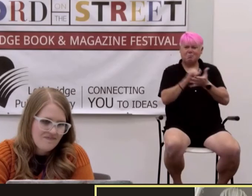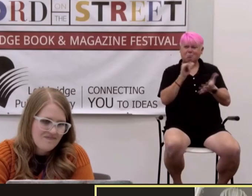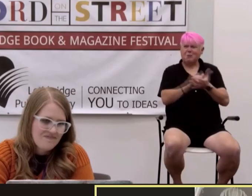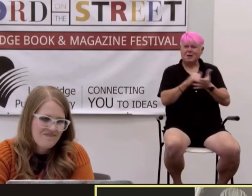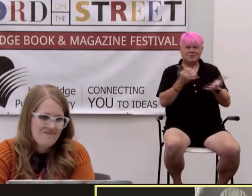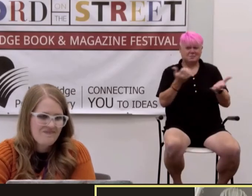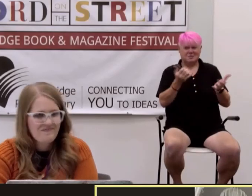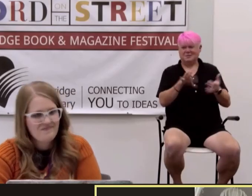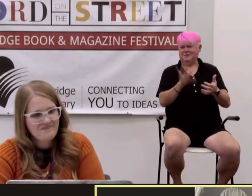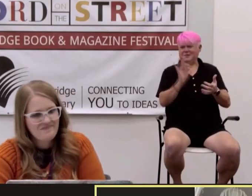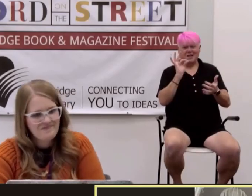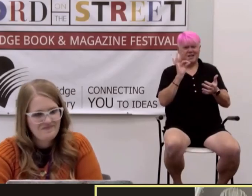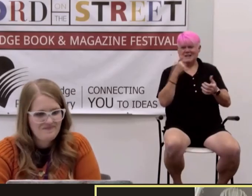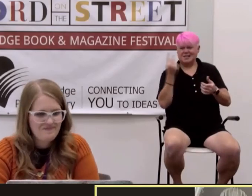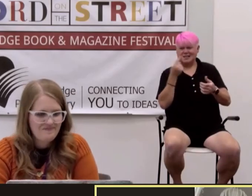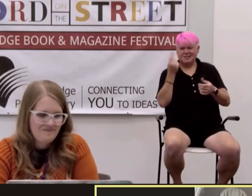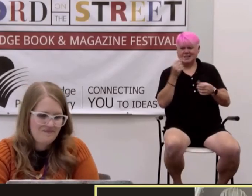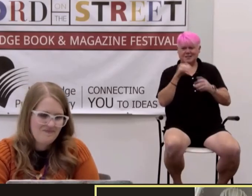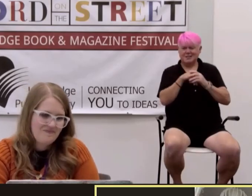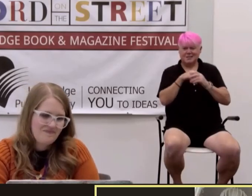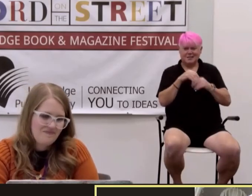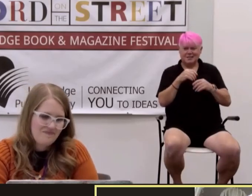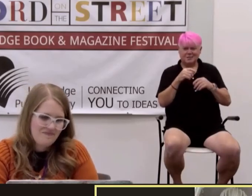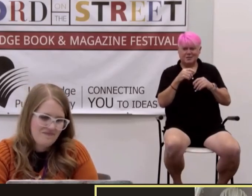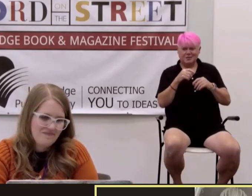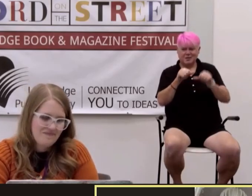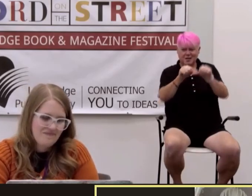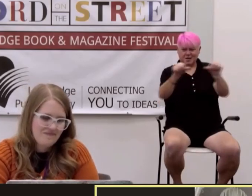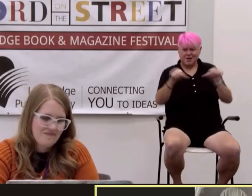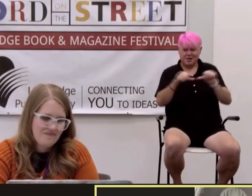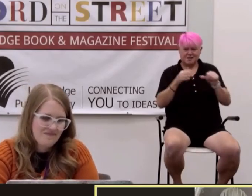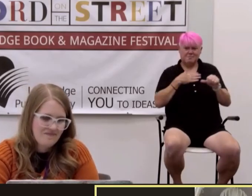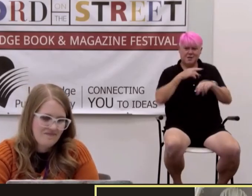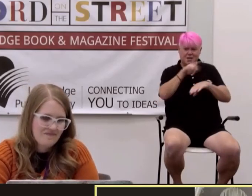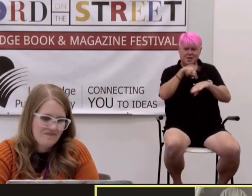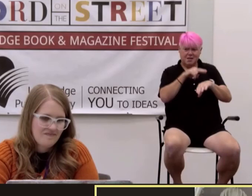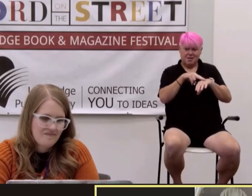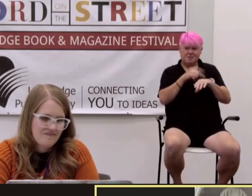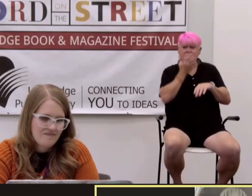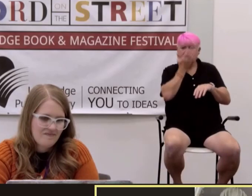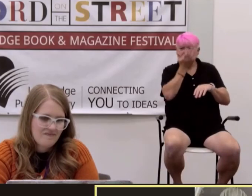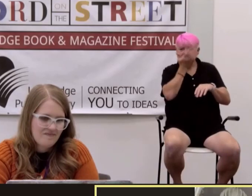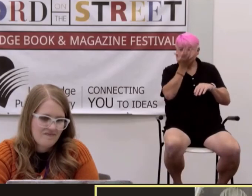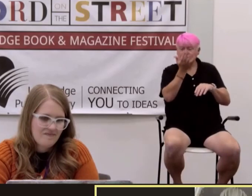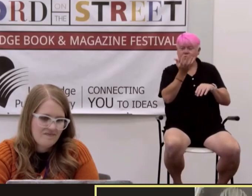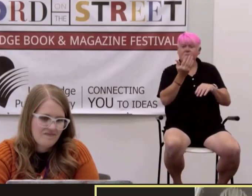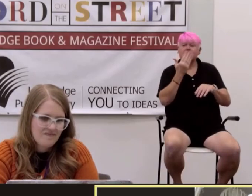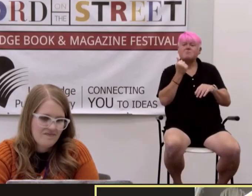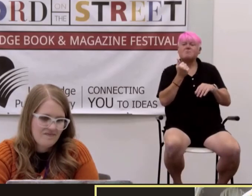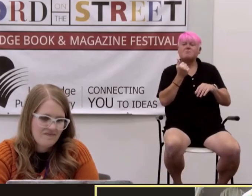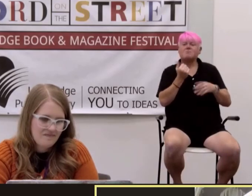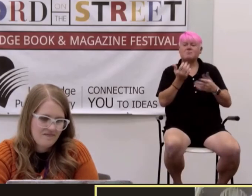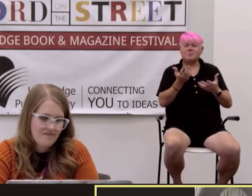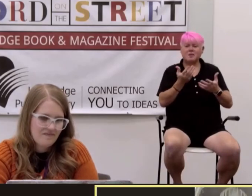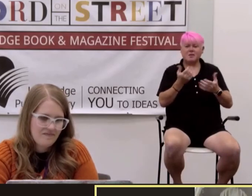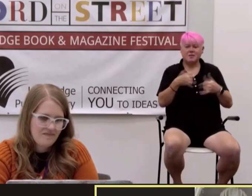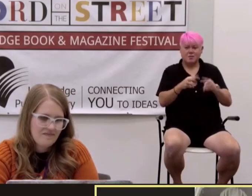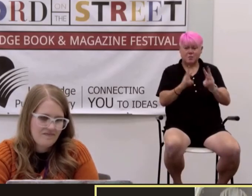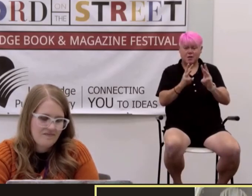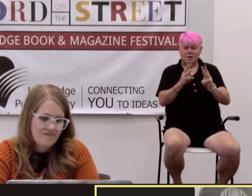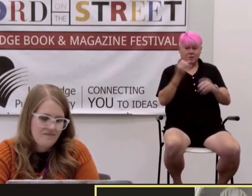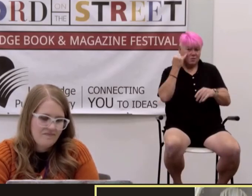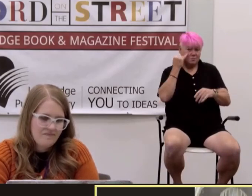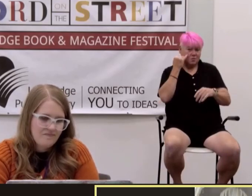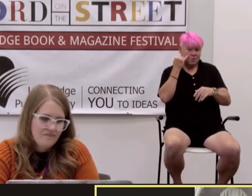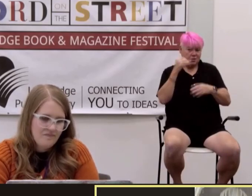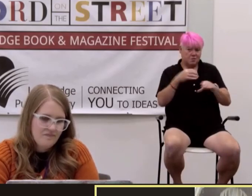it's always in certain areas. Like my nation, there's sweetgrass out there. And the way you're supposed to do it, to be honest with you, if